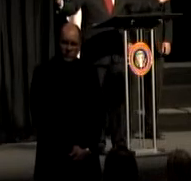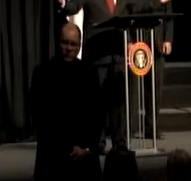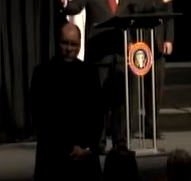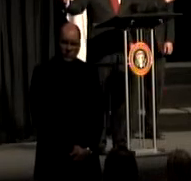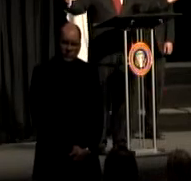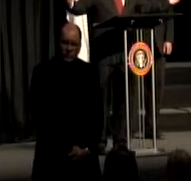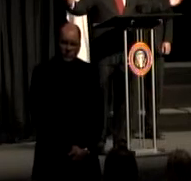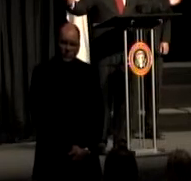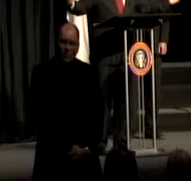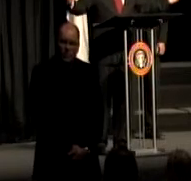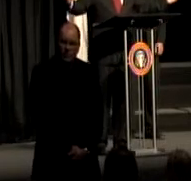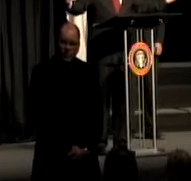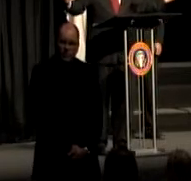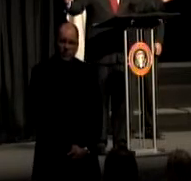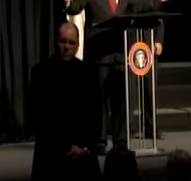in spirit